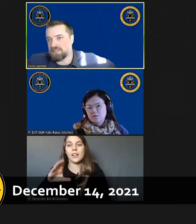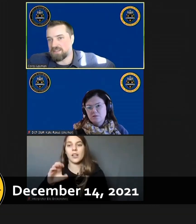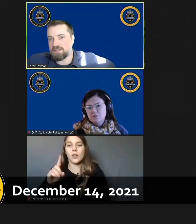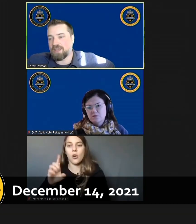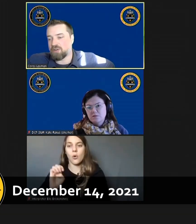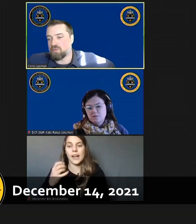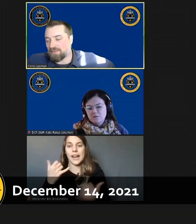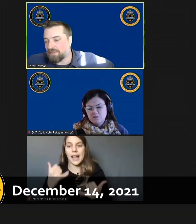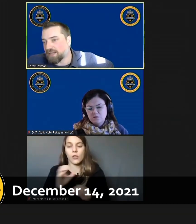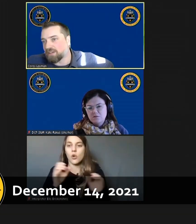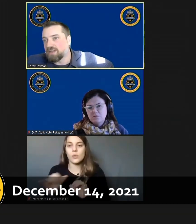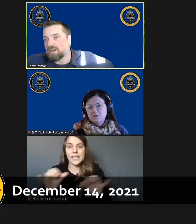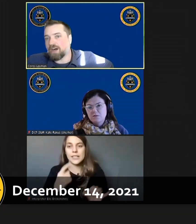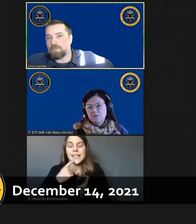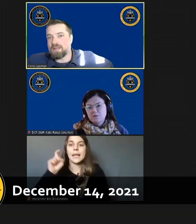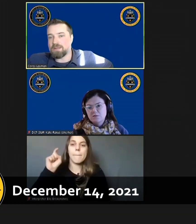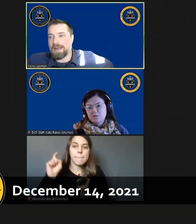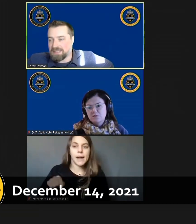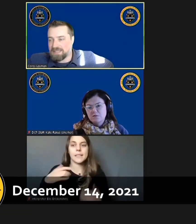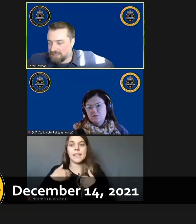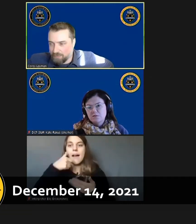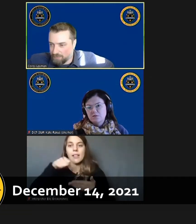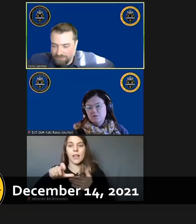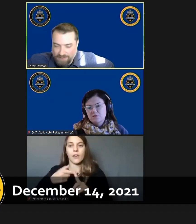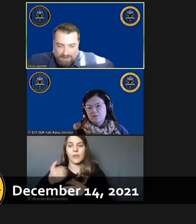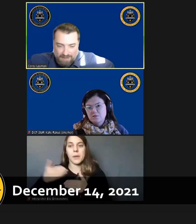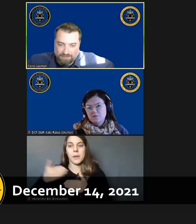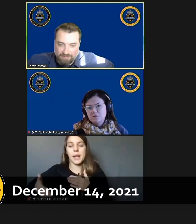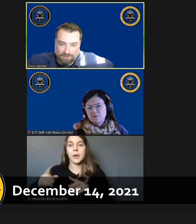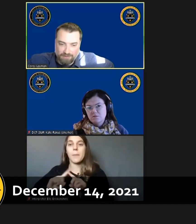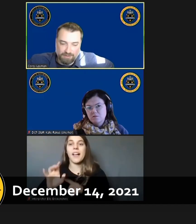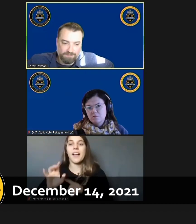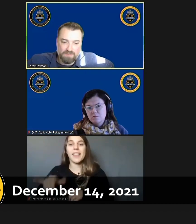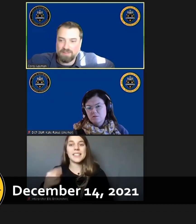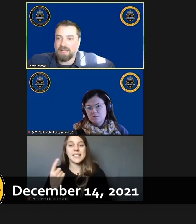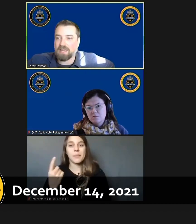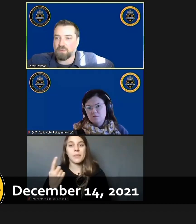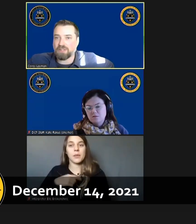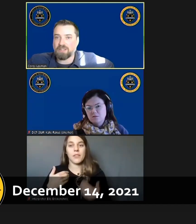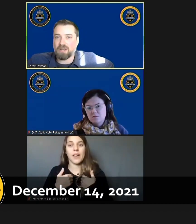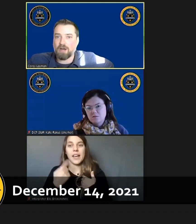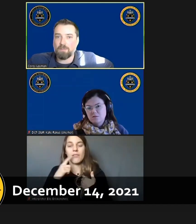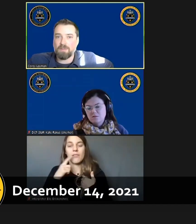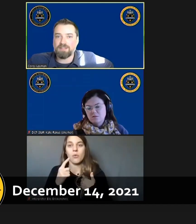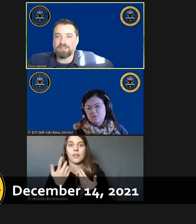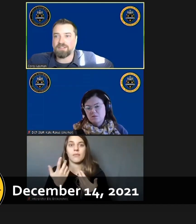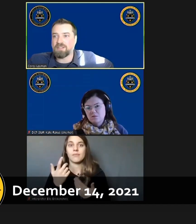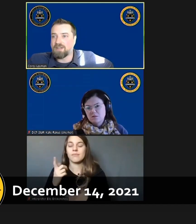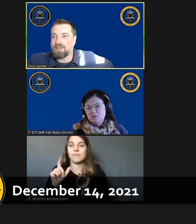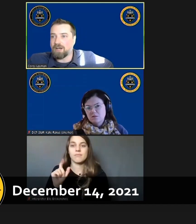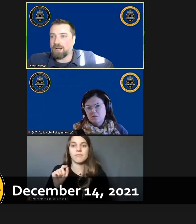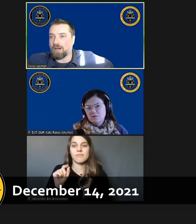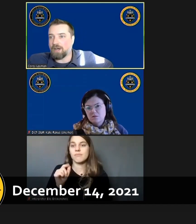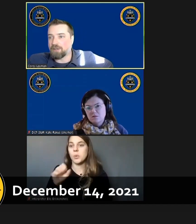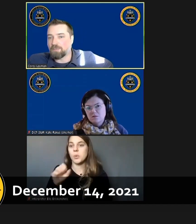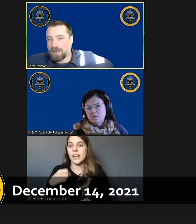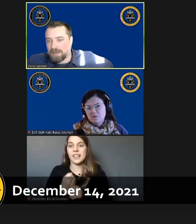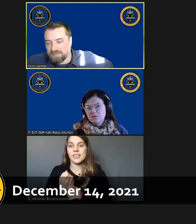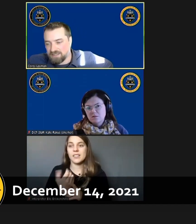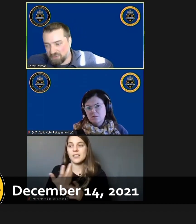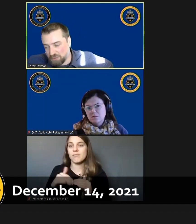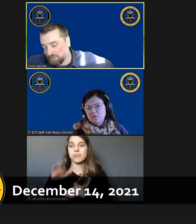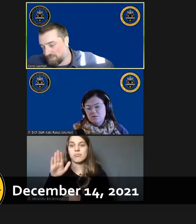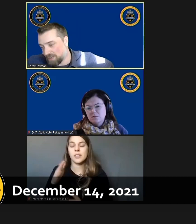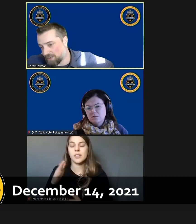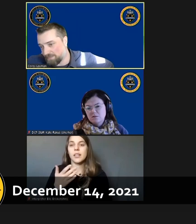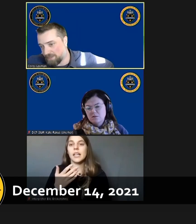have a letter, but it's a practice that we've had for decades, really. And it's just a good practice